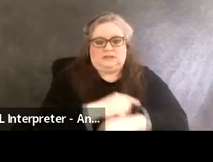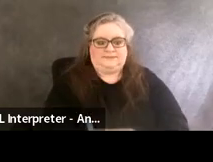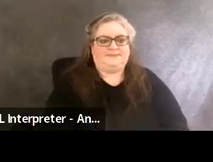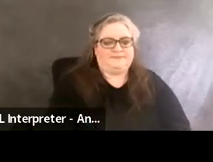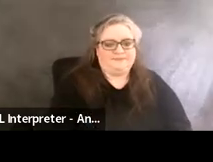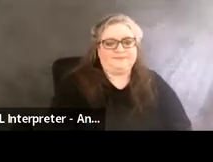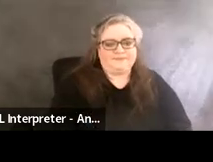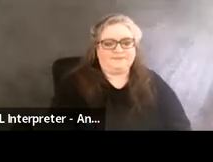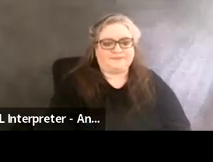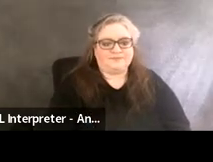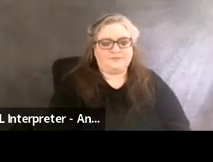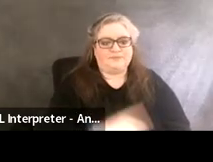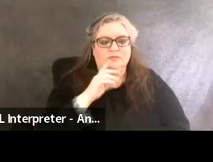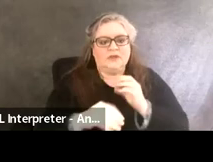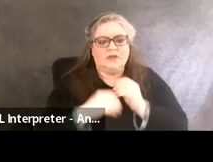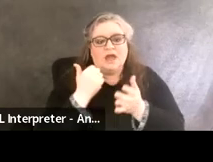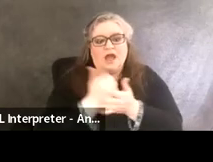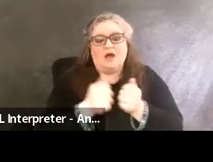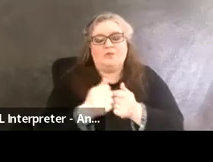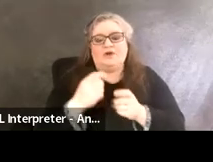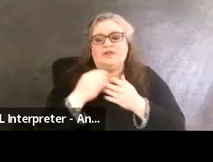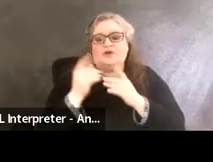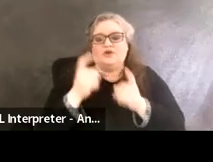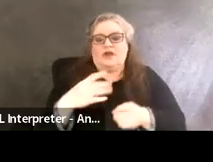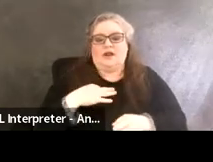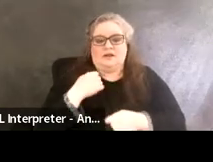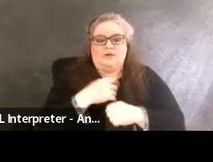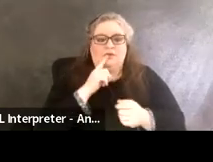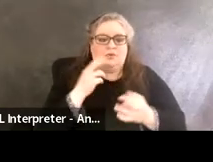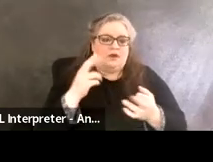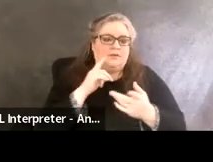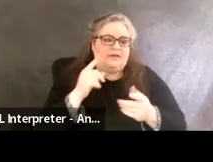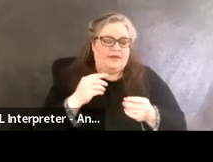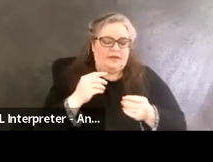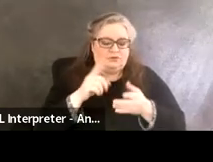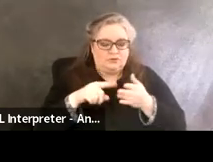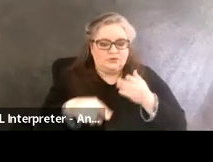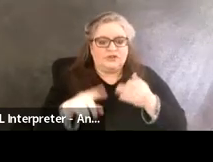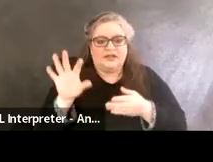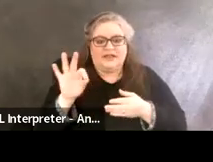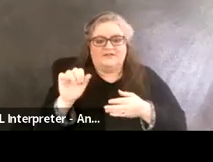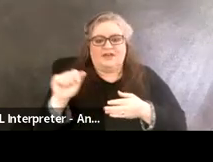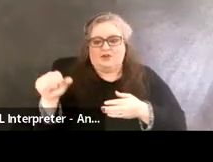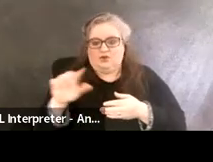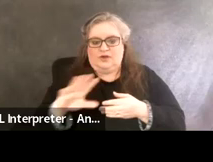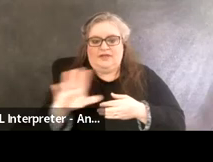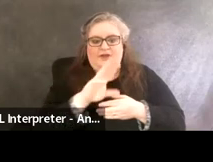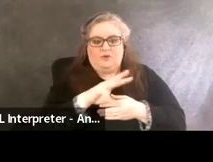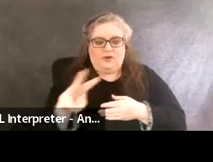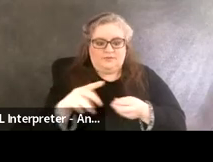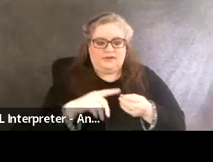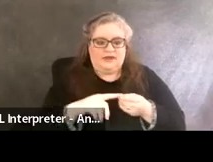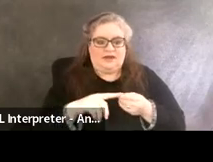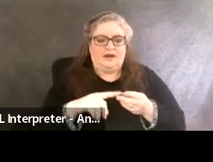So for more help with your grant application, we recommend that you check out the Cook County Relief Grants FAQs on their site. We've